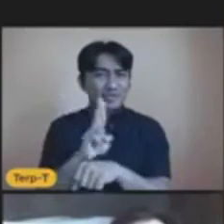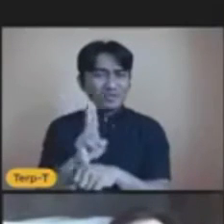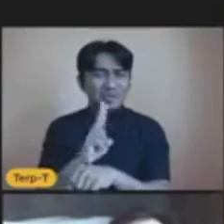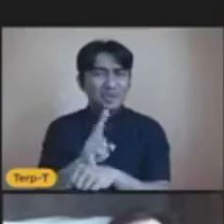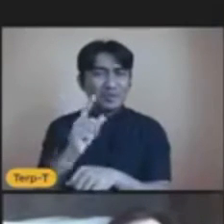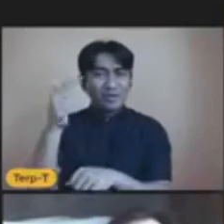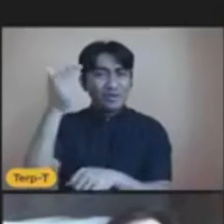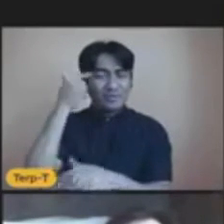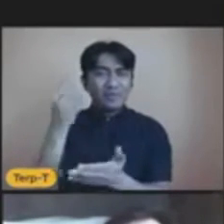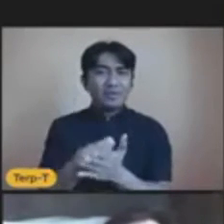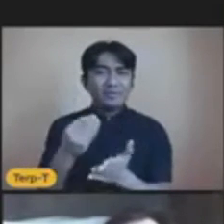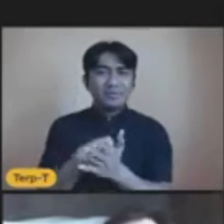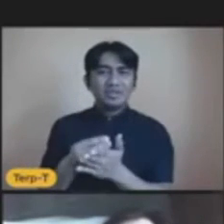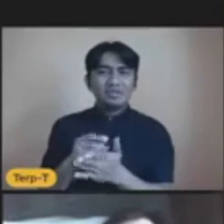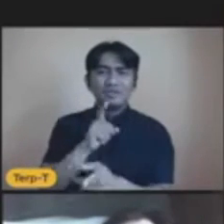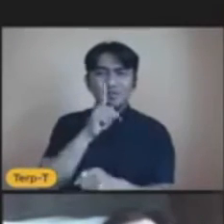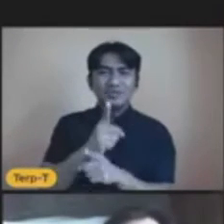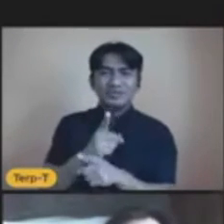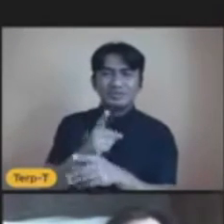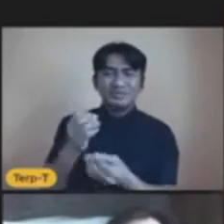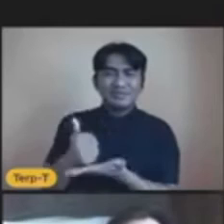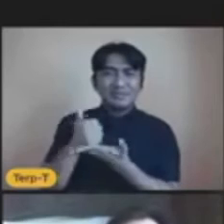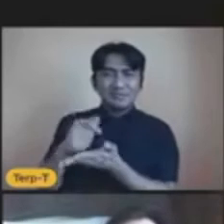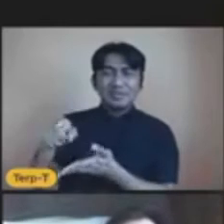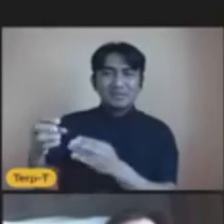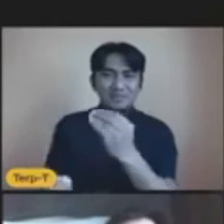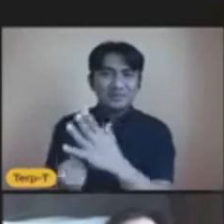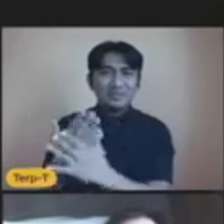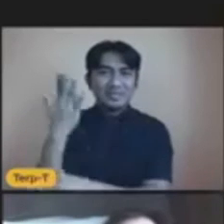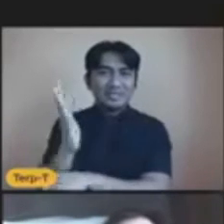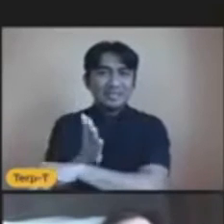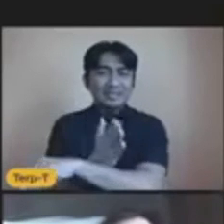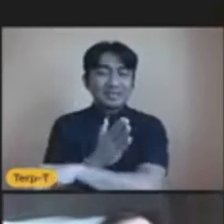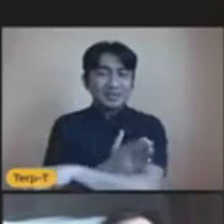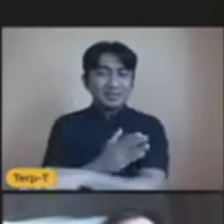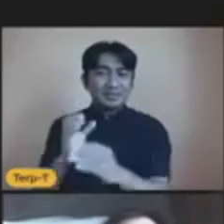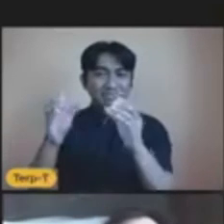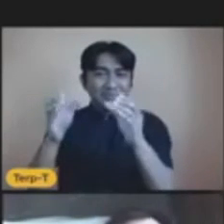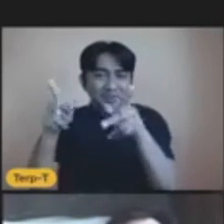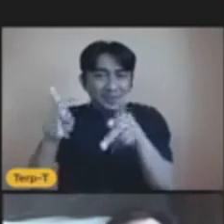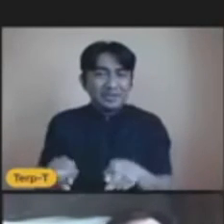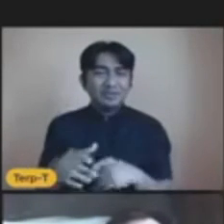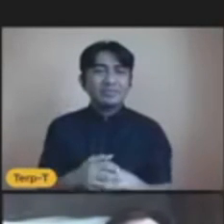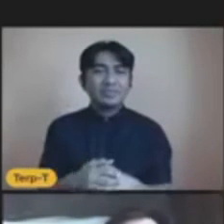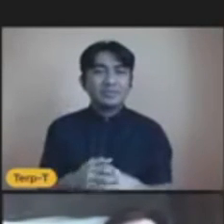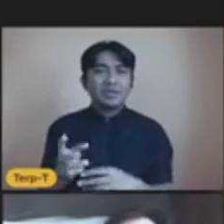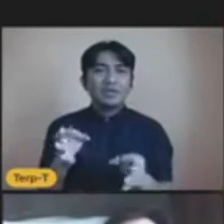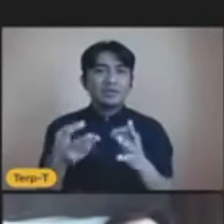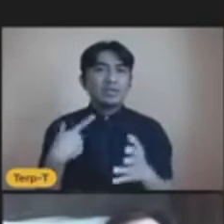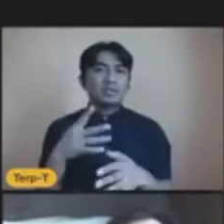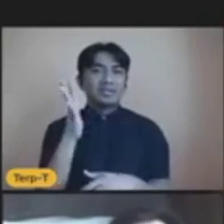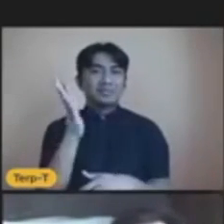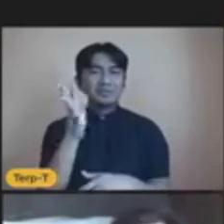children grow up to be productive citizens. Kasi instead of them spending 15% of GDP